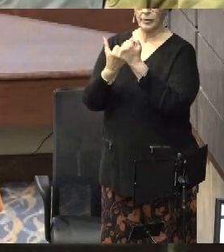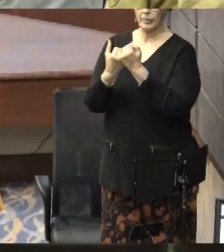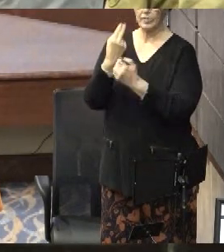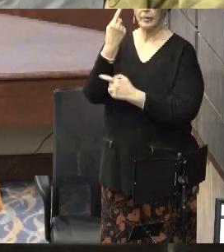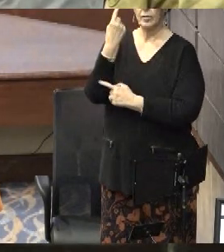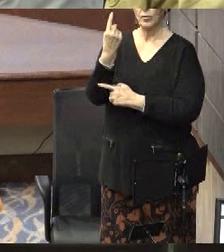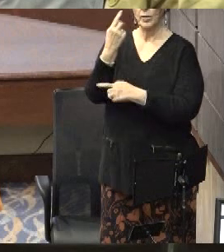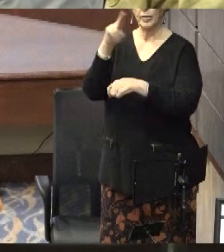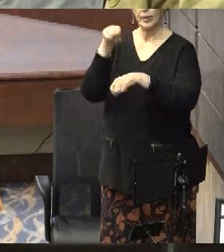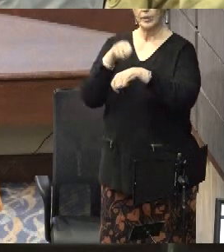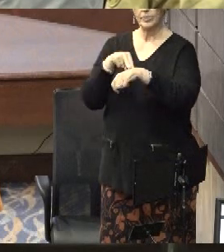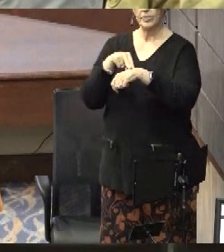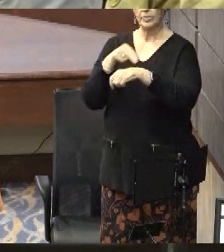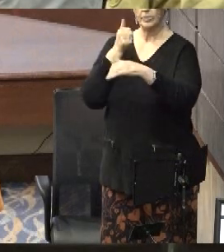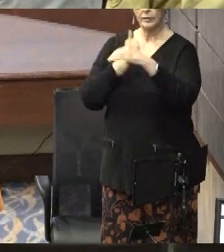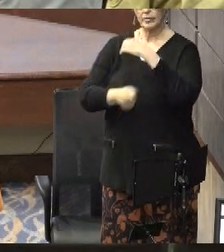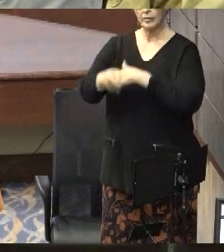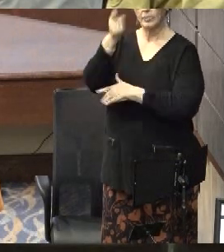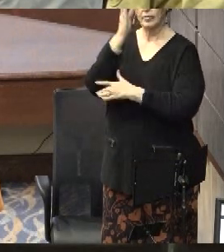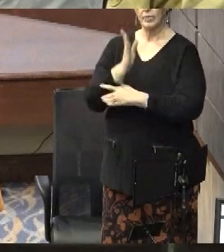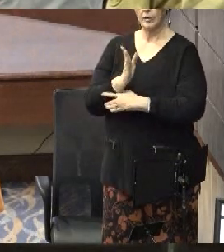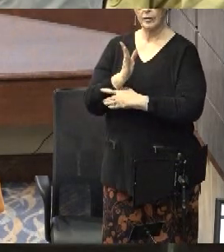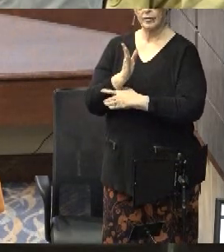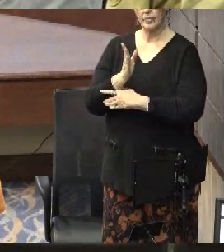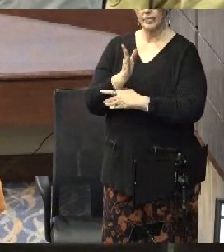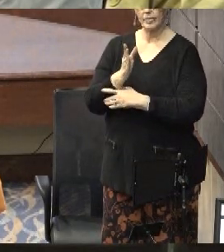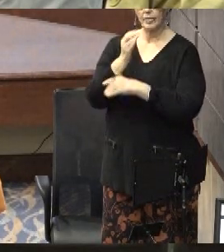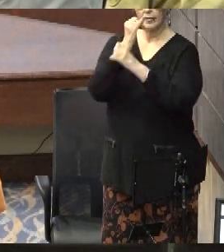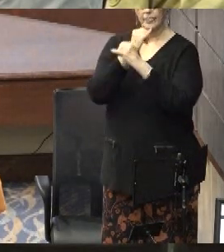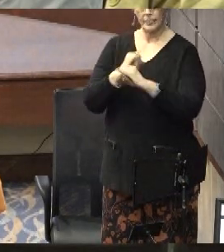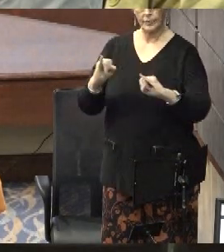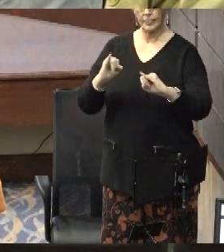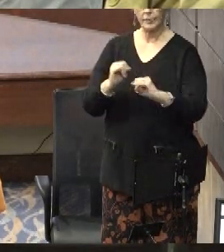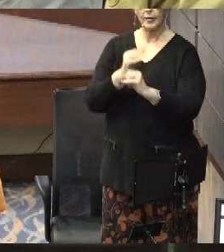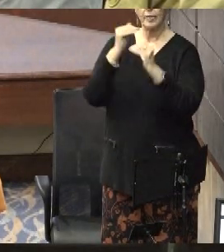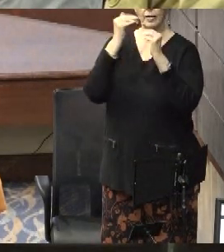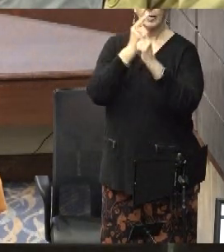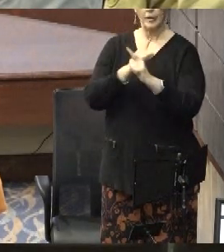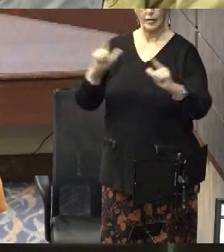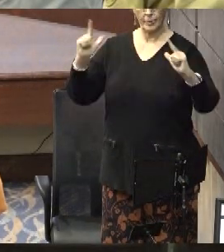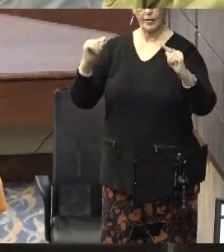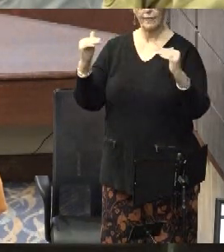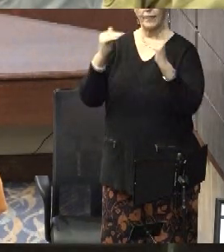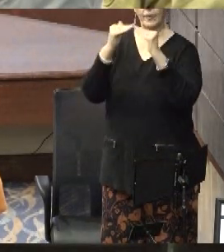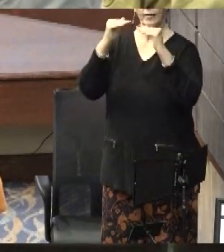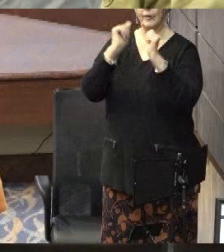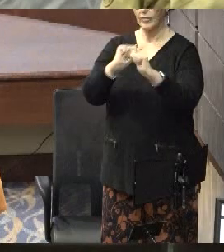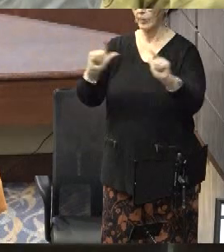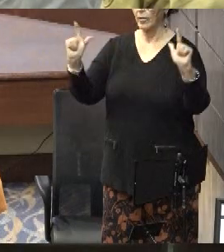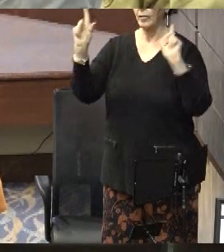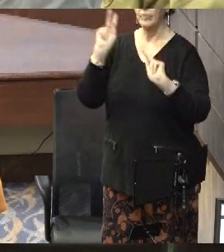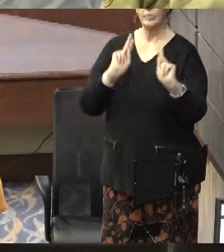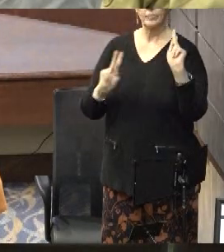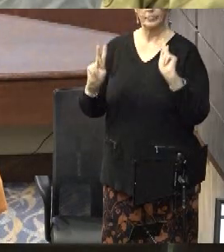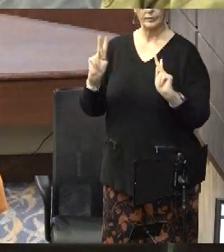stands, one nation, under God, indivisible, with liberty and justice for